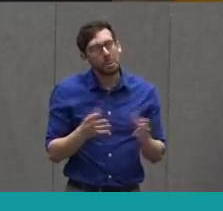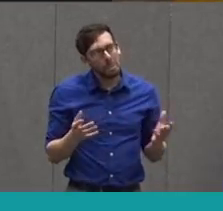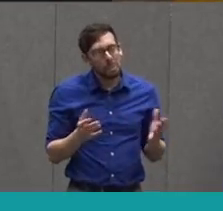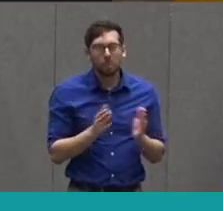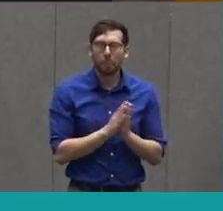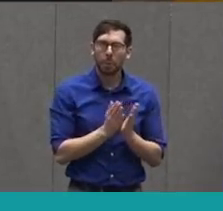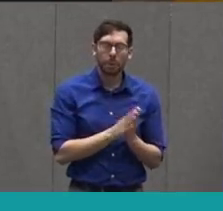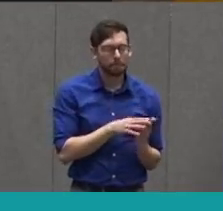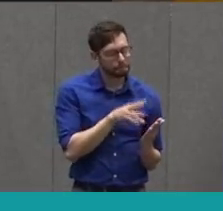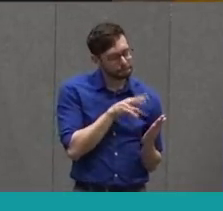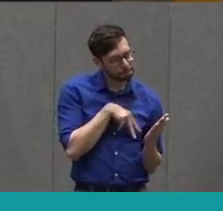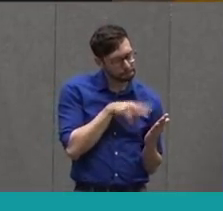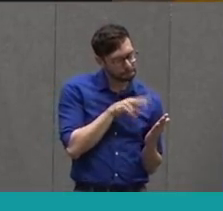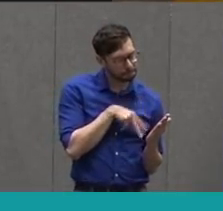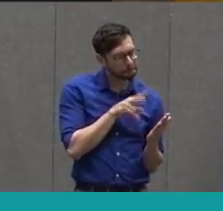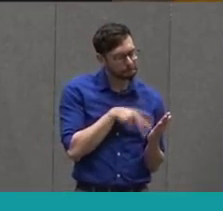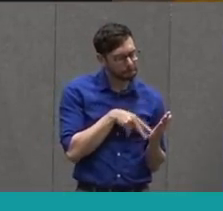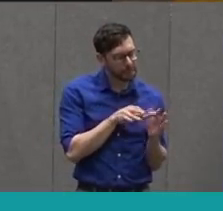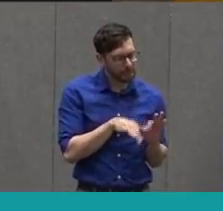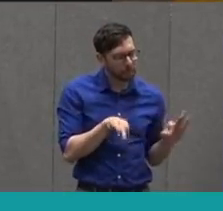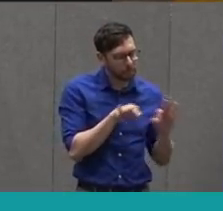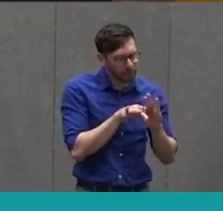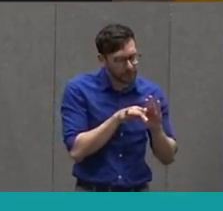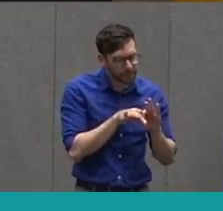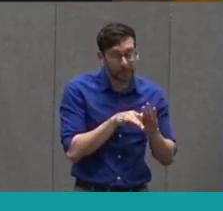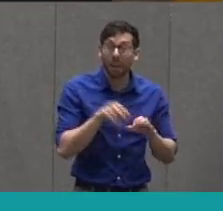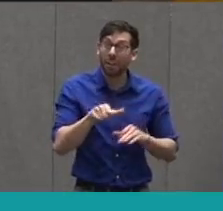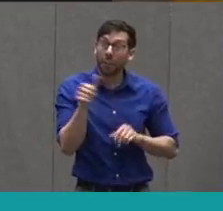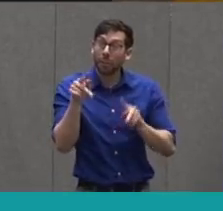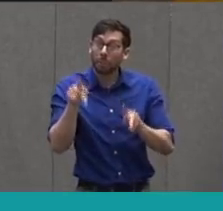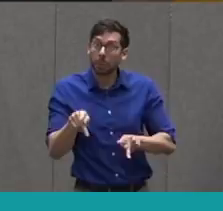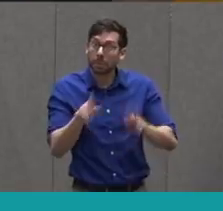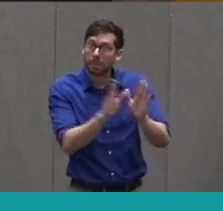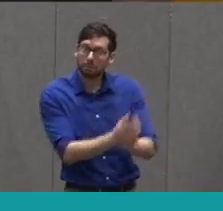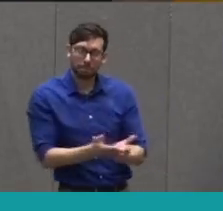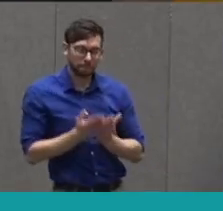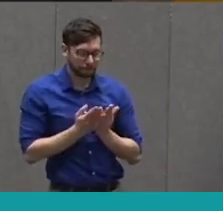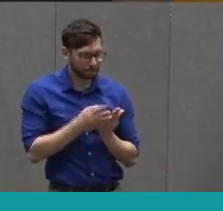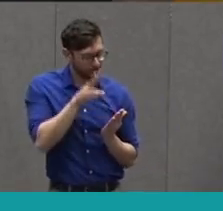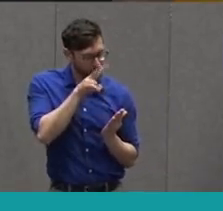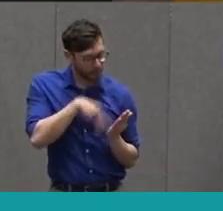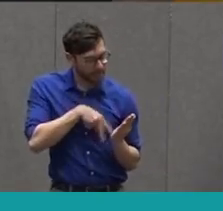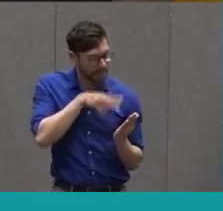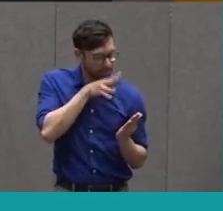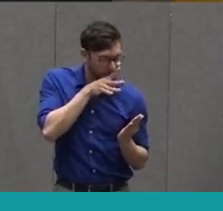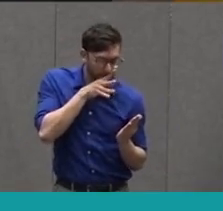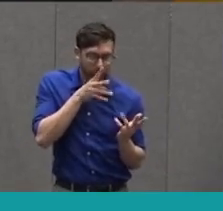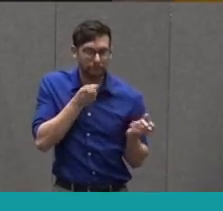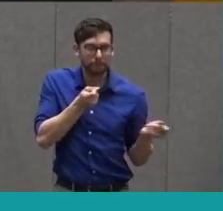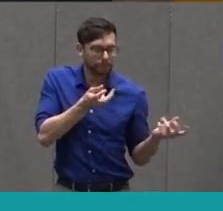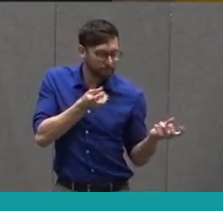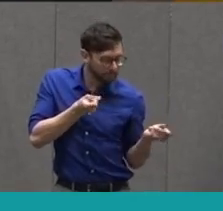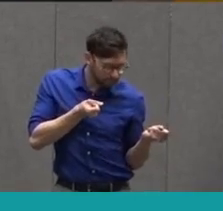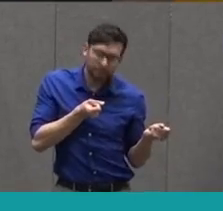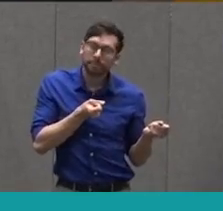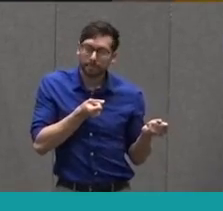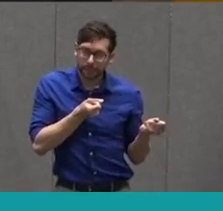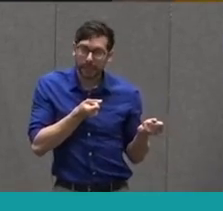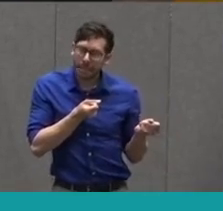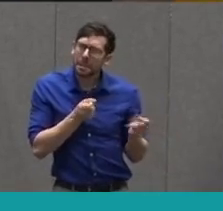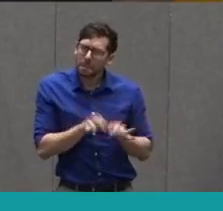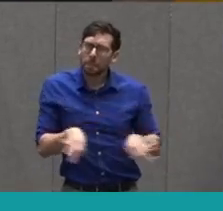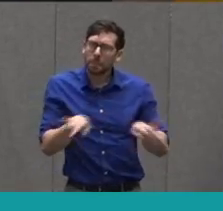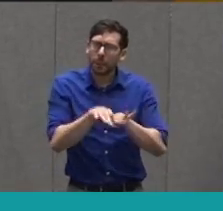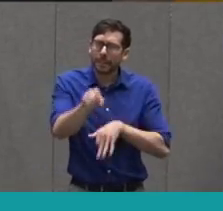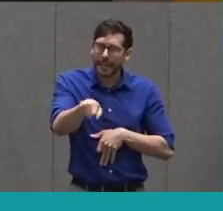thing to have somebody read to you. Those are very important things. But when you write, you're taking what you know about